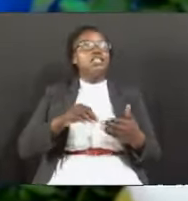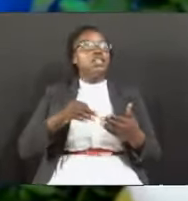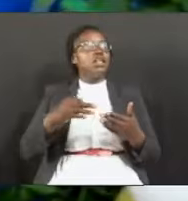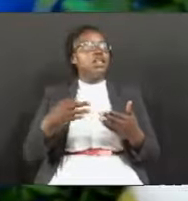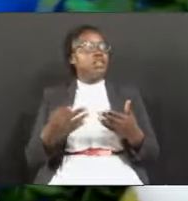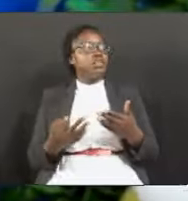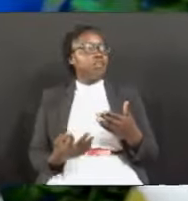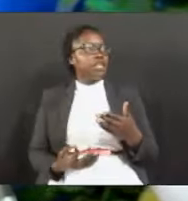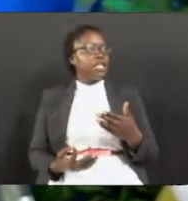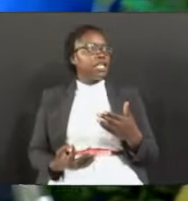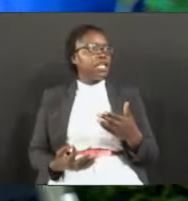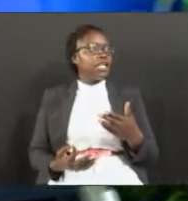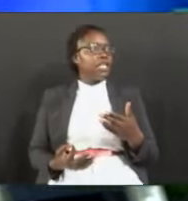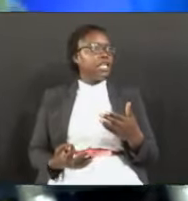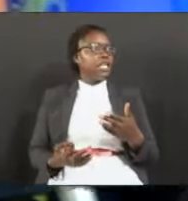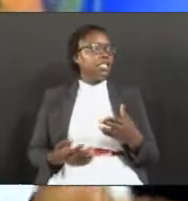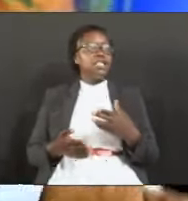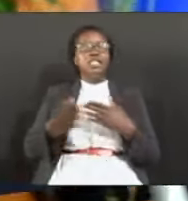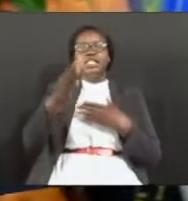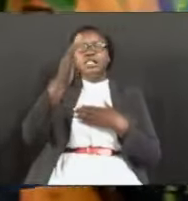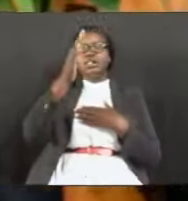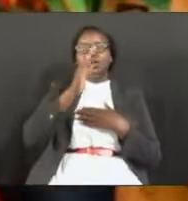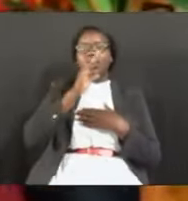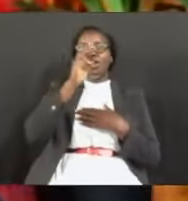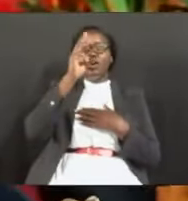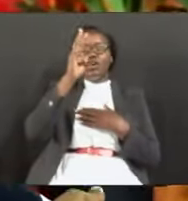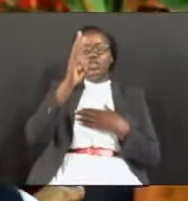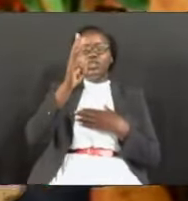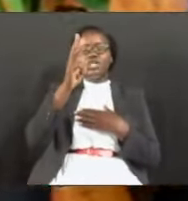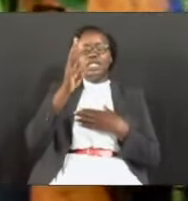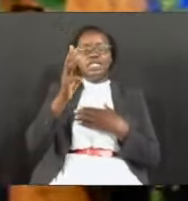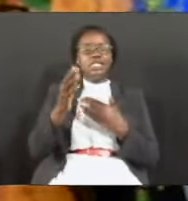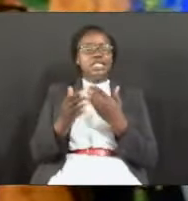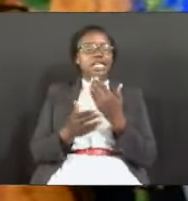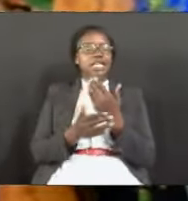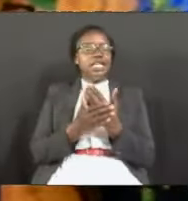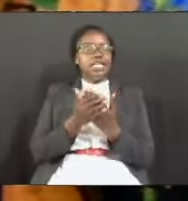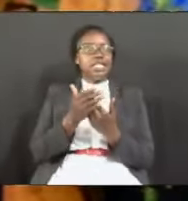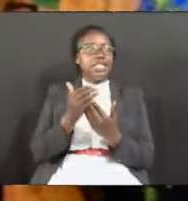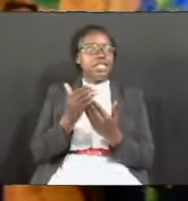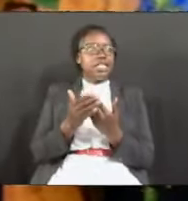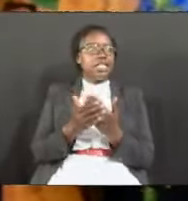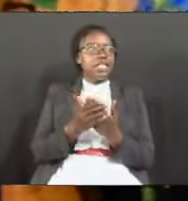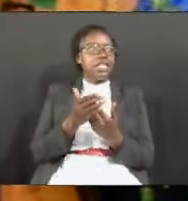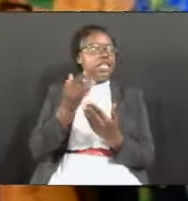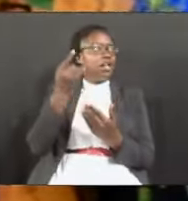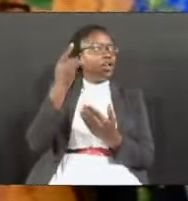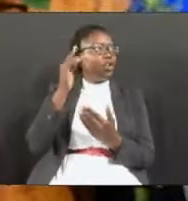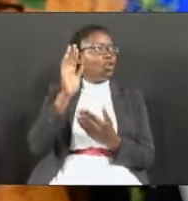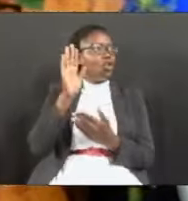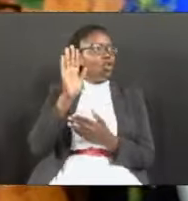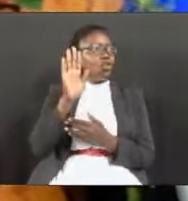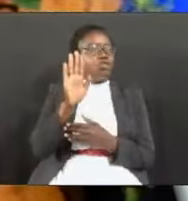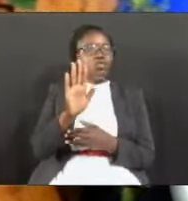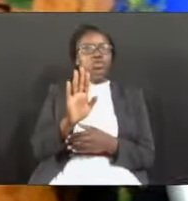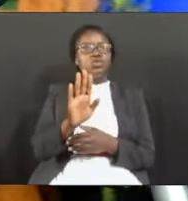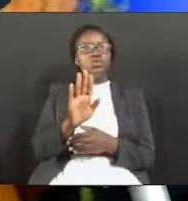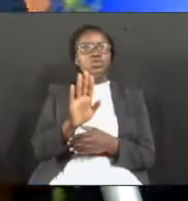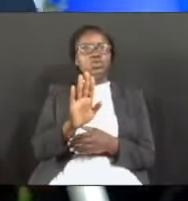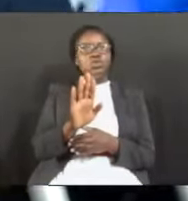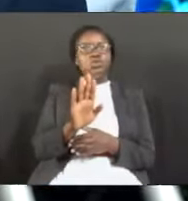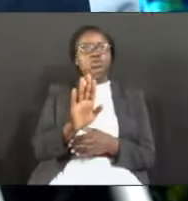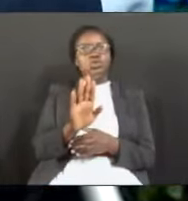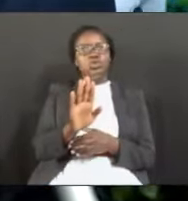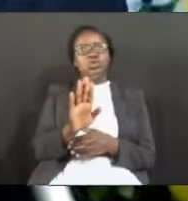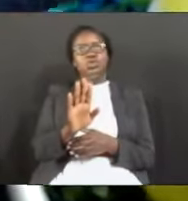Jesus. Just come to Jesus. Thank you, my sister. Just come to Jesus. Don't fear. Just come to Jesus. I don't know what is the experience. I don't know what